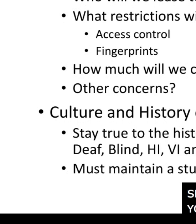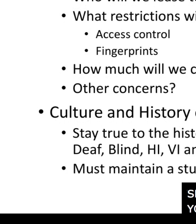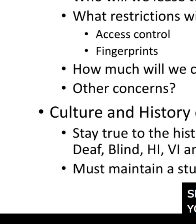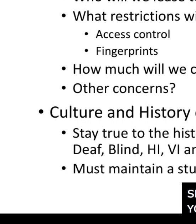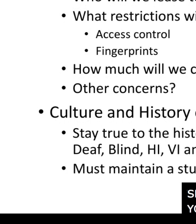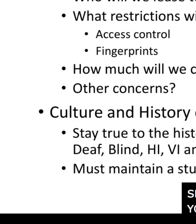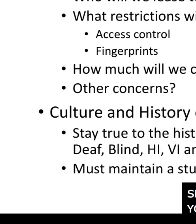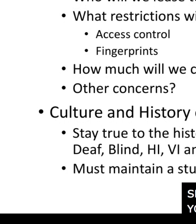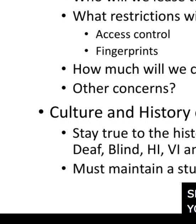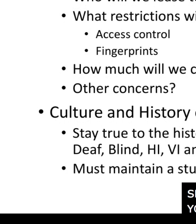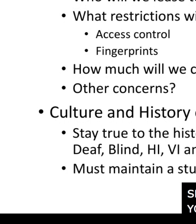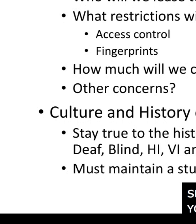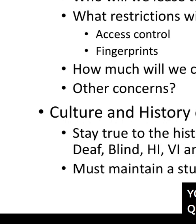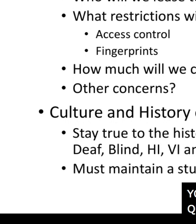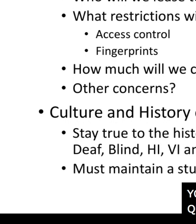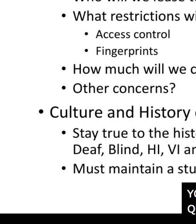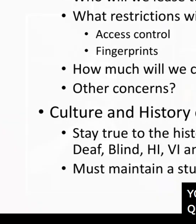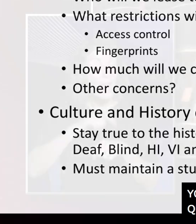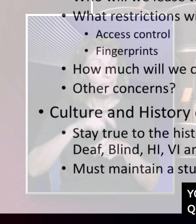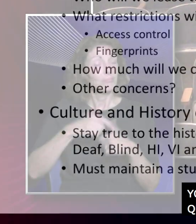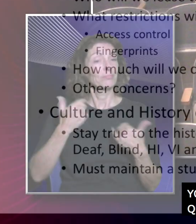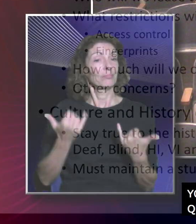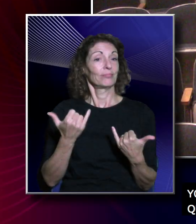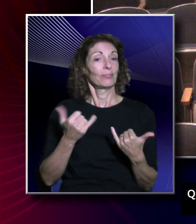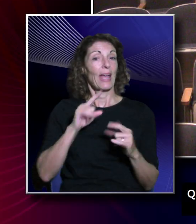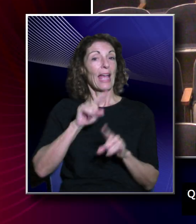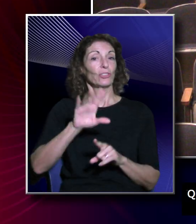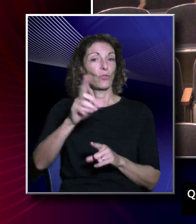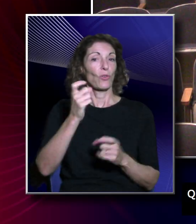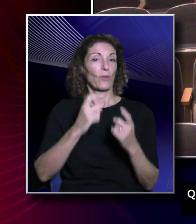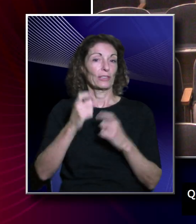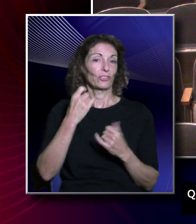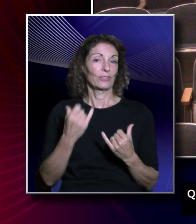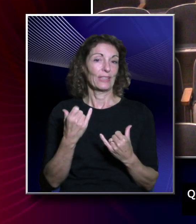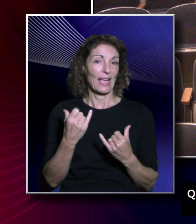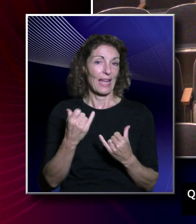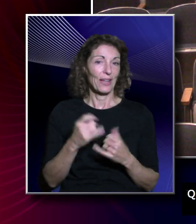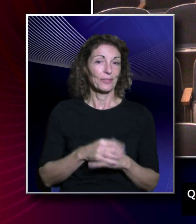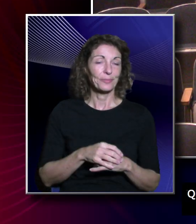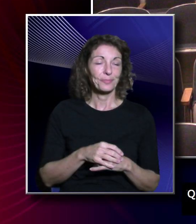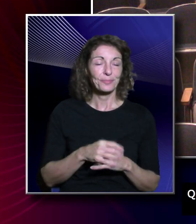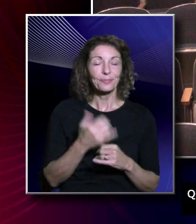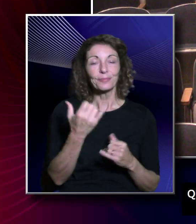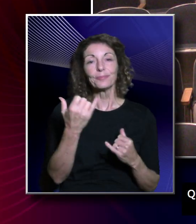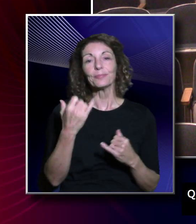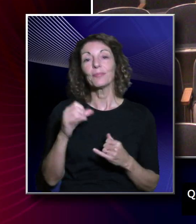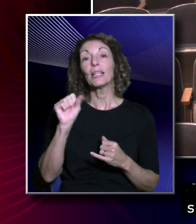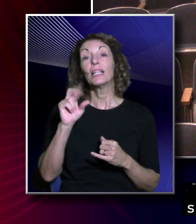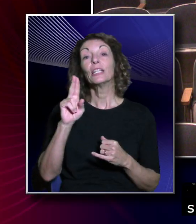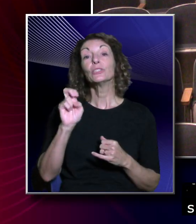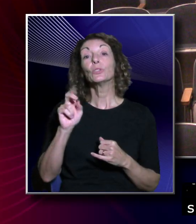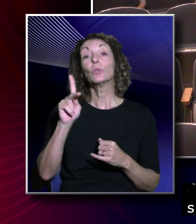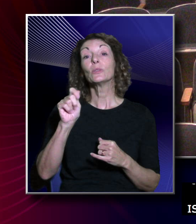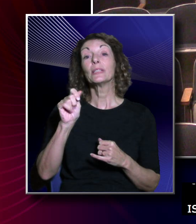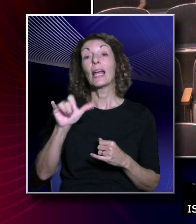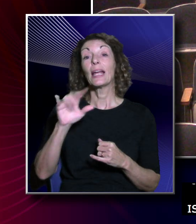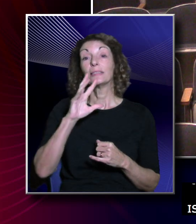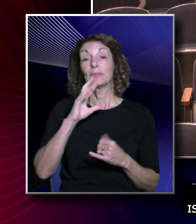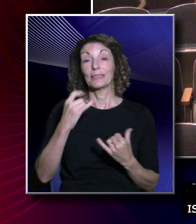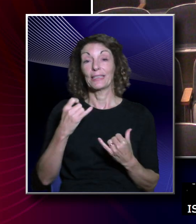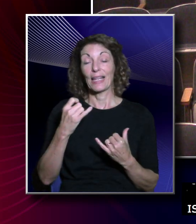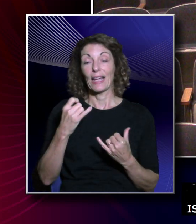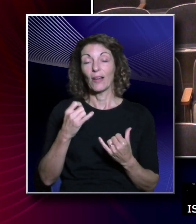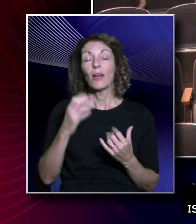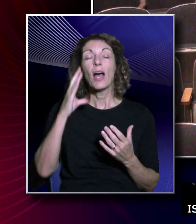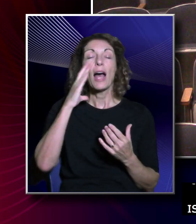those. And I know that this needs to go to, this is, okay, I know this needs to go to